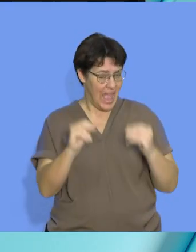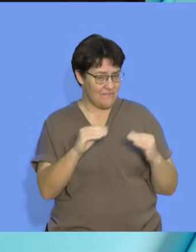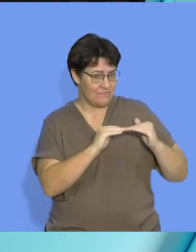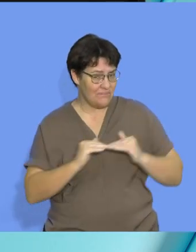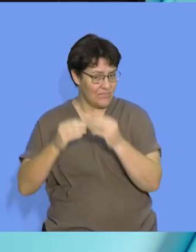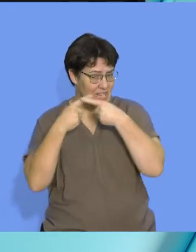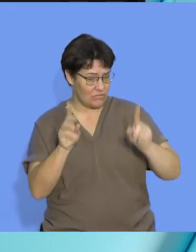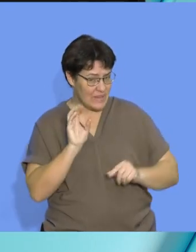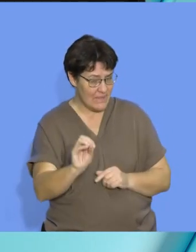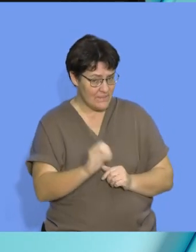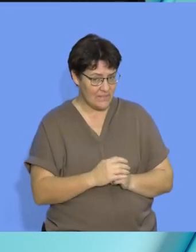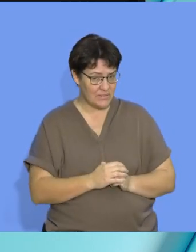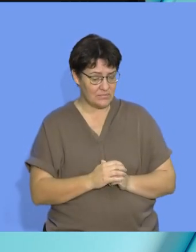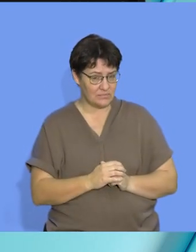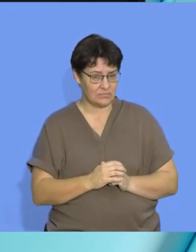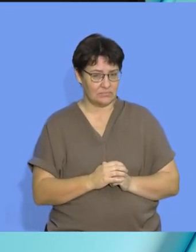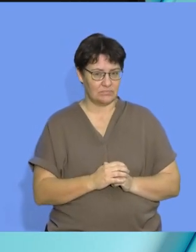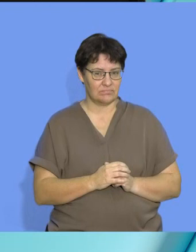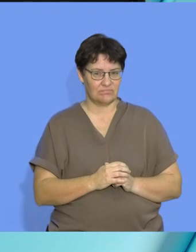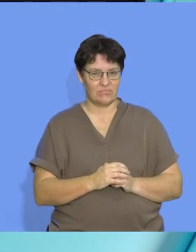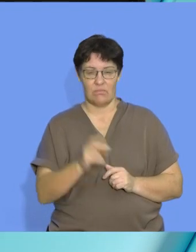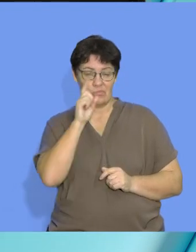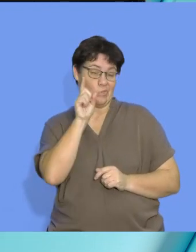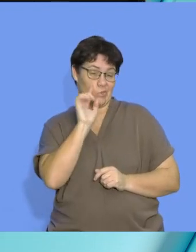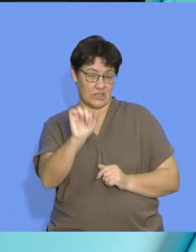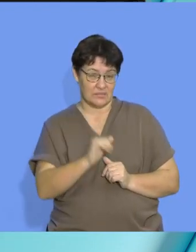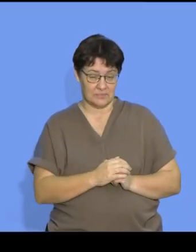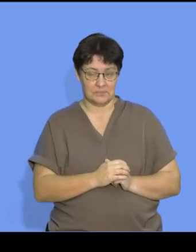common difference for this example? Why don't we check?